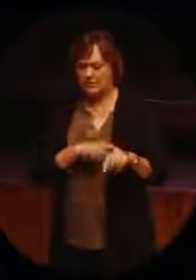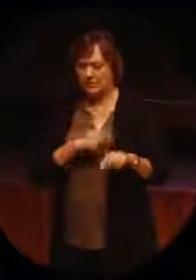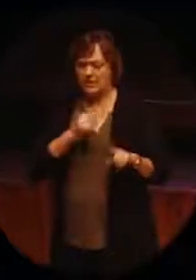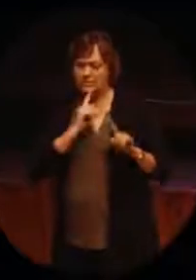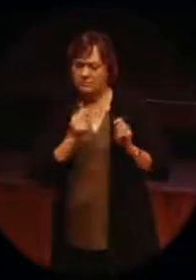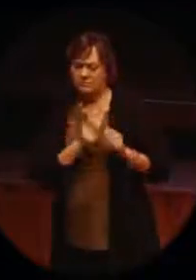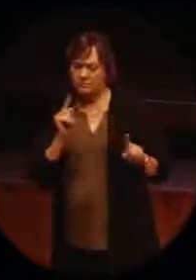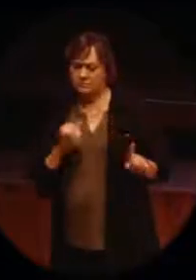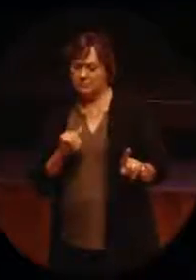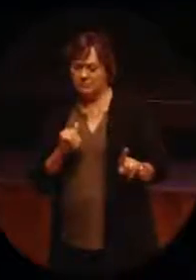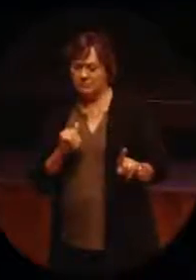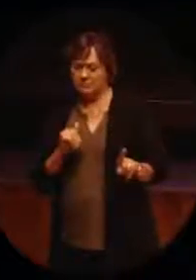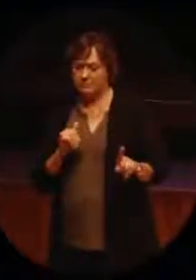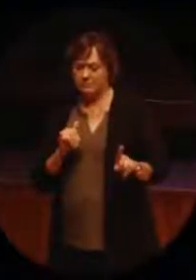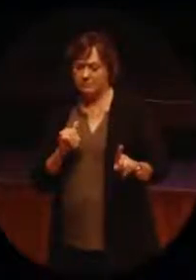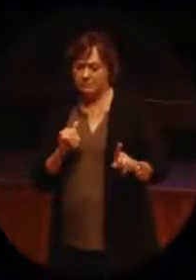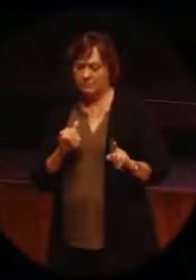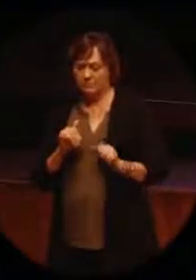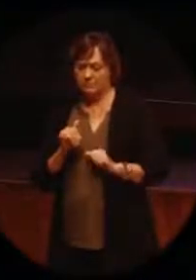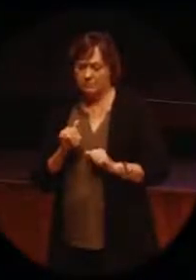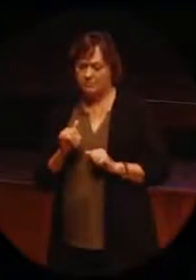The last time I talked with Ty,